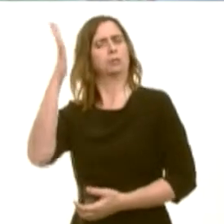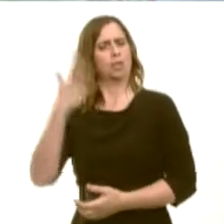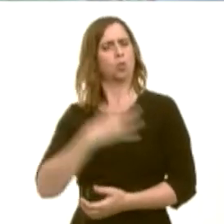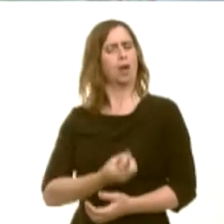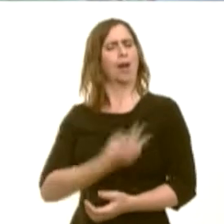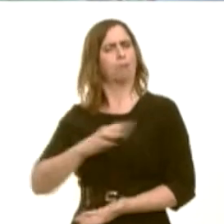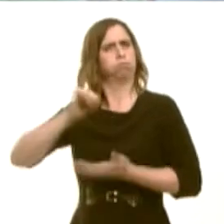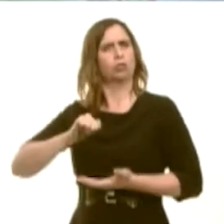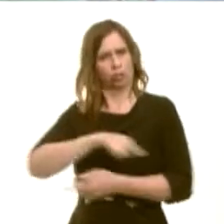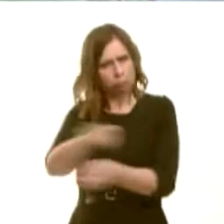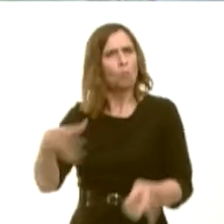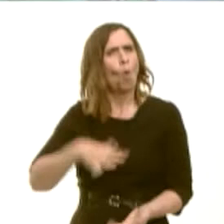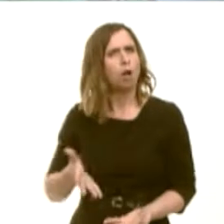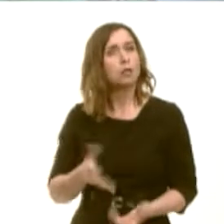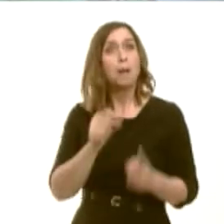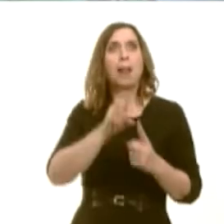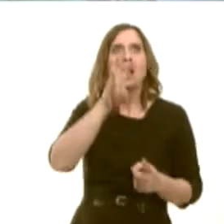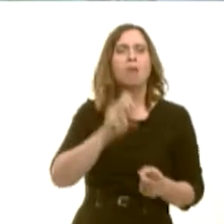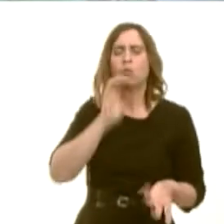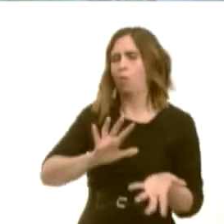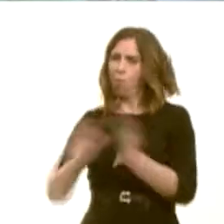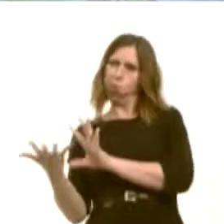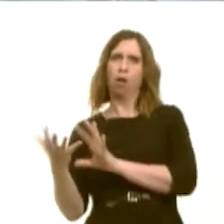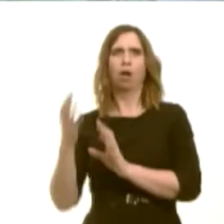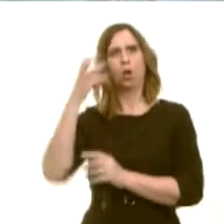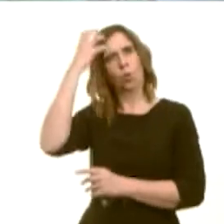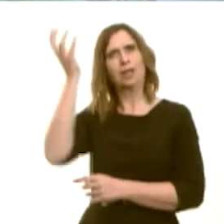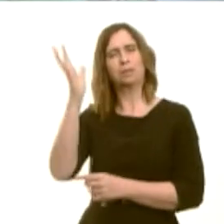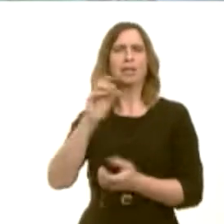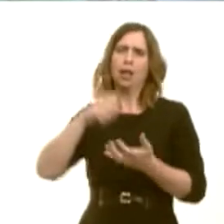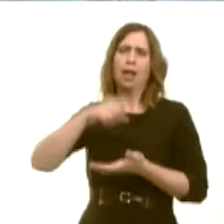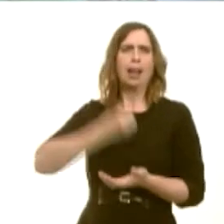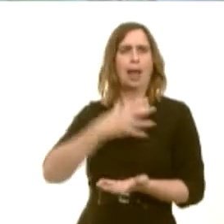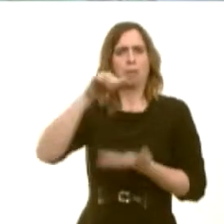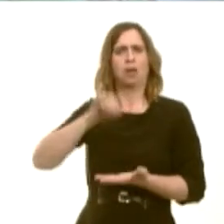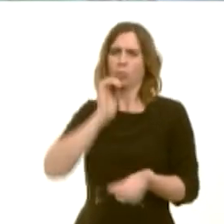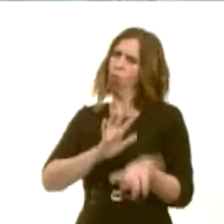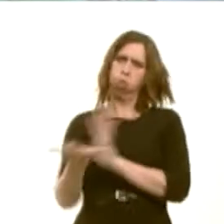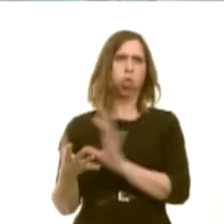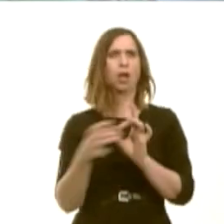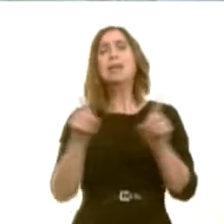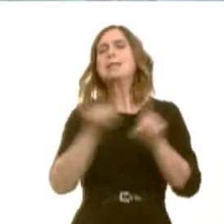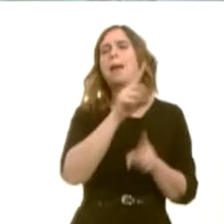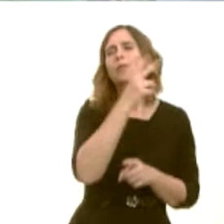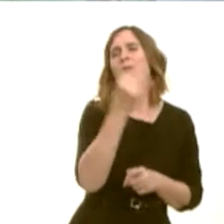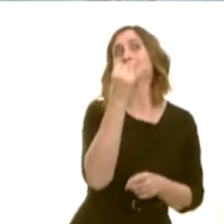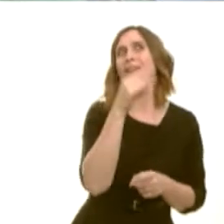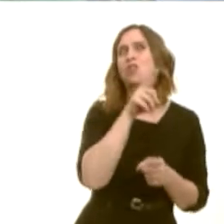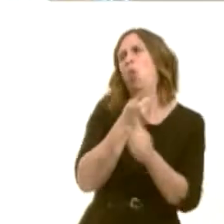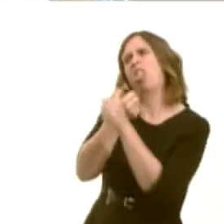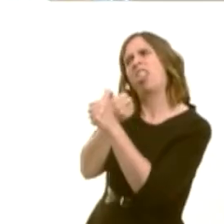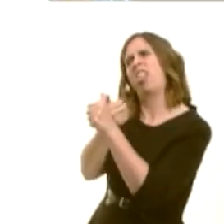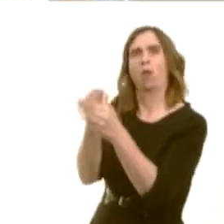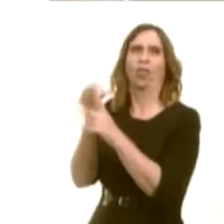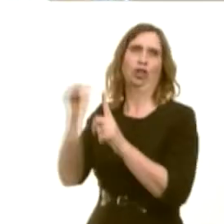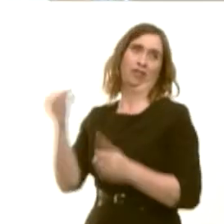Plaid Cymru would jeopardise that Labour Queen speech and that Labour budget. As the party in 2007 were more than happy to go in